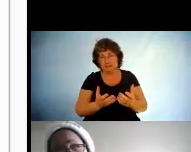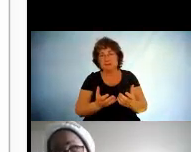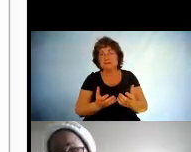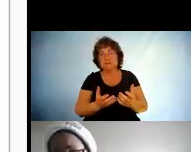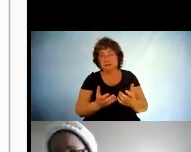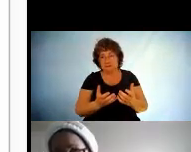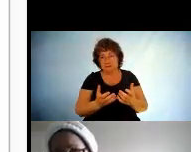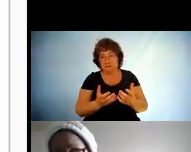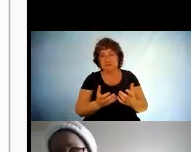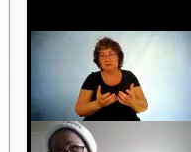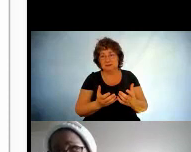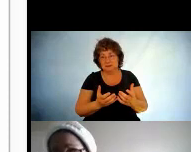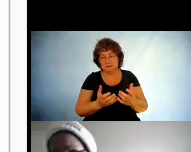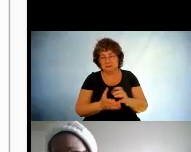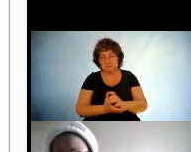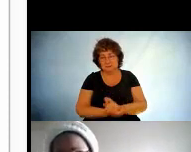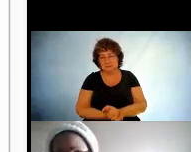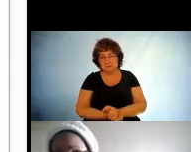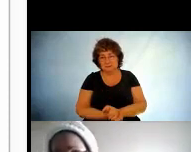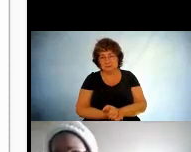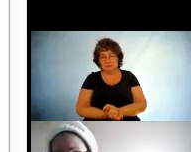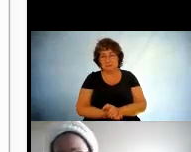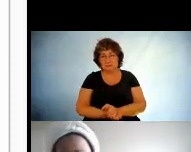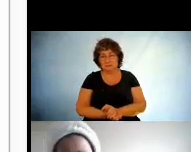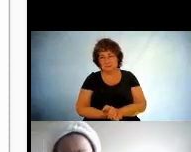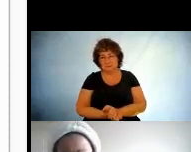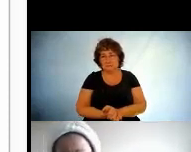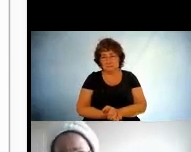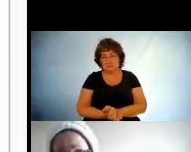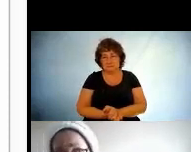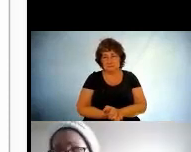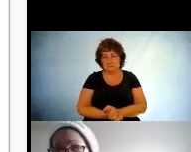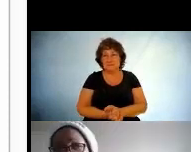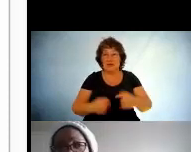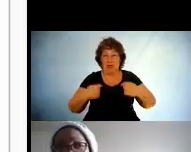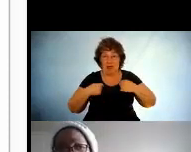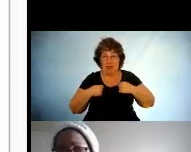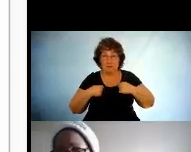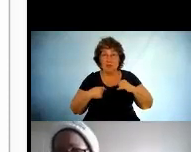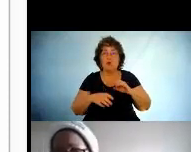were in our, I was in the IEP meeting,